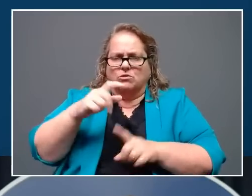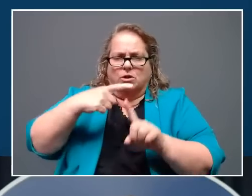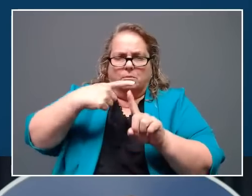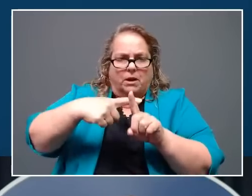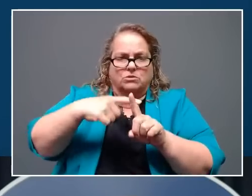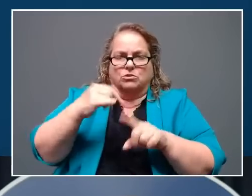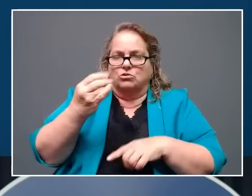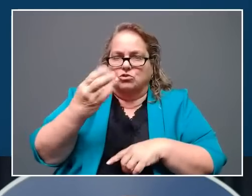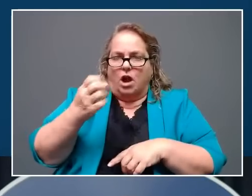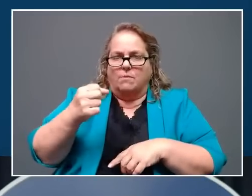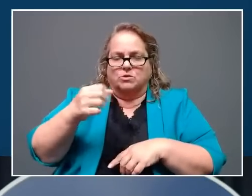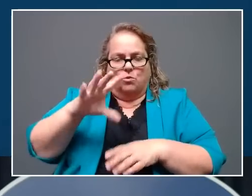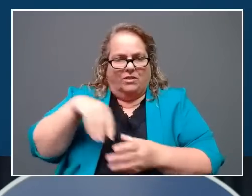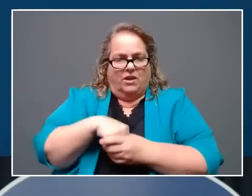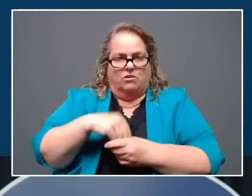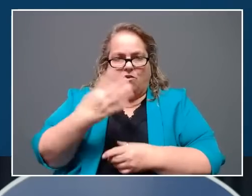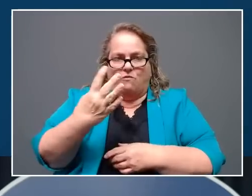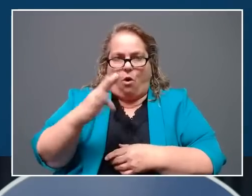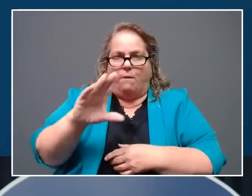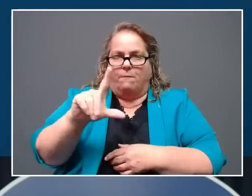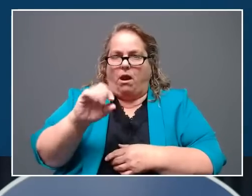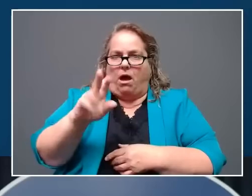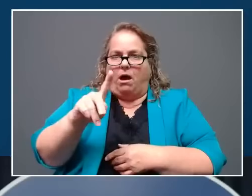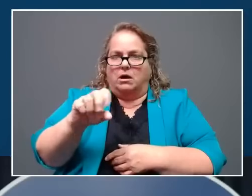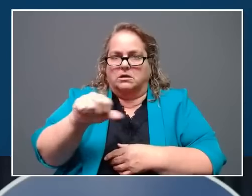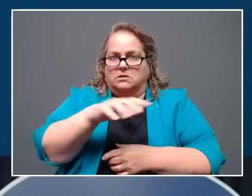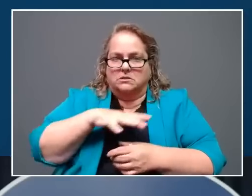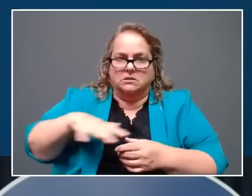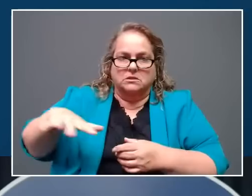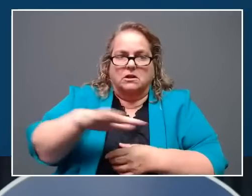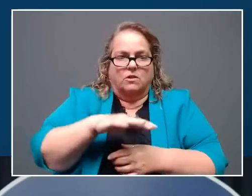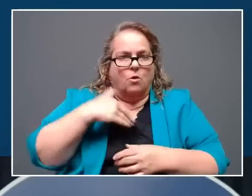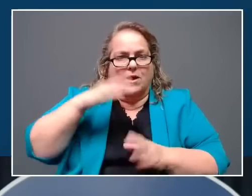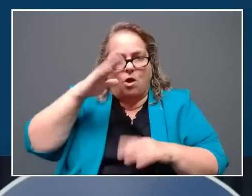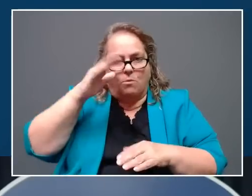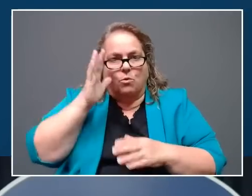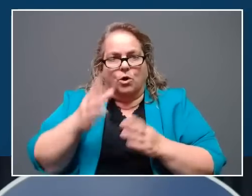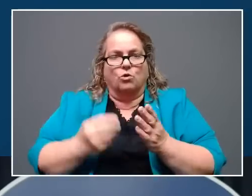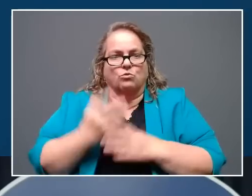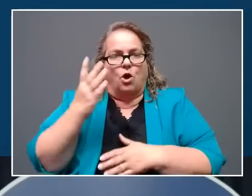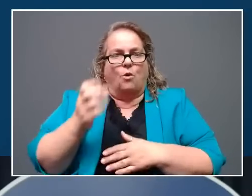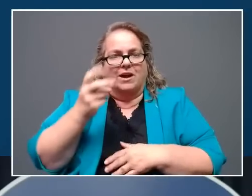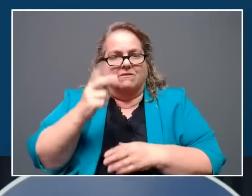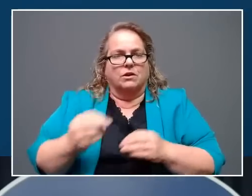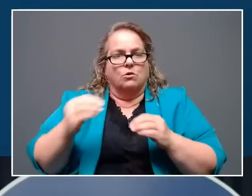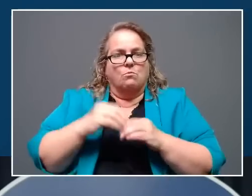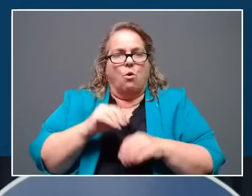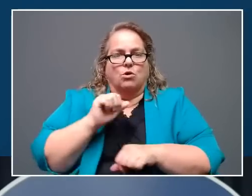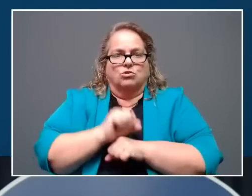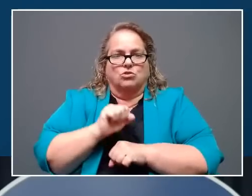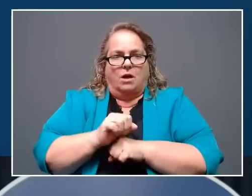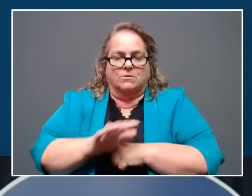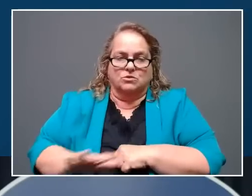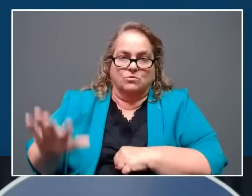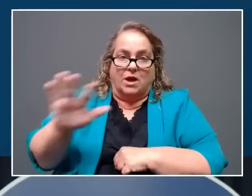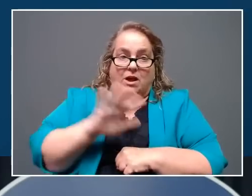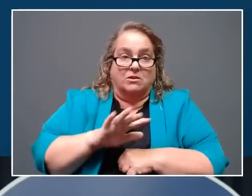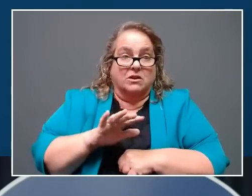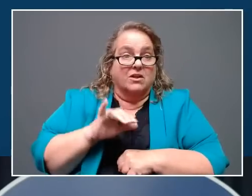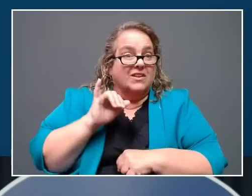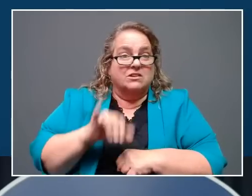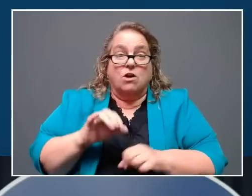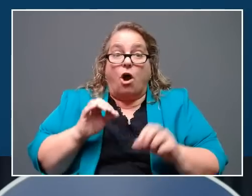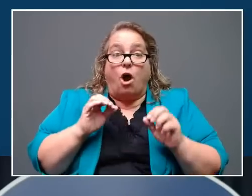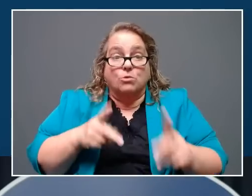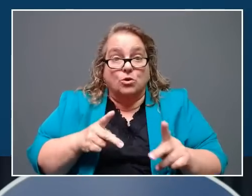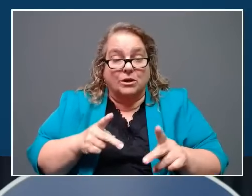area that we hope can grow even more jobs around it. And this opportunity campus